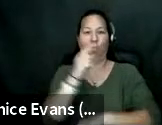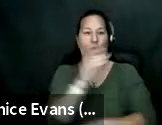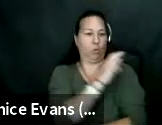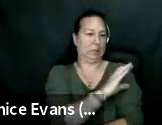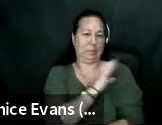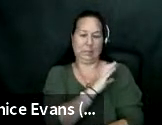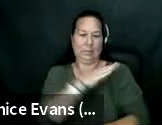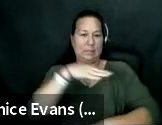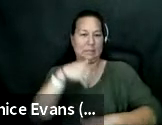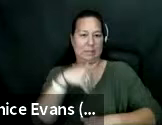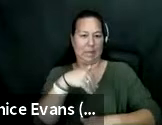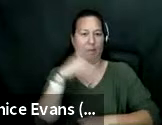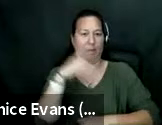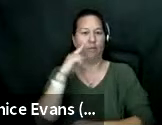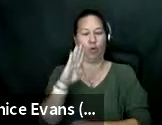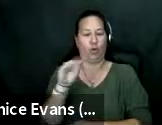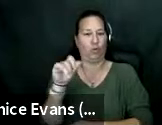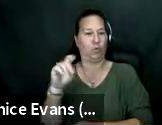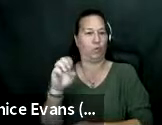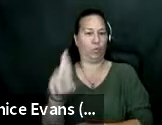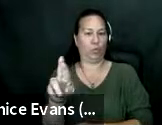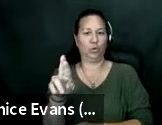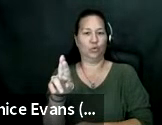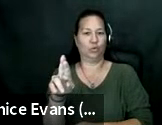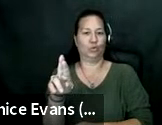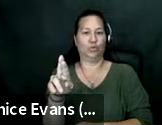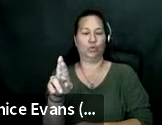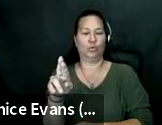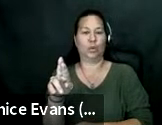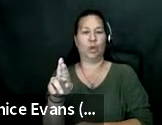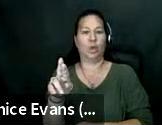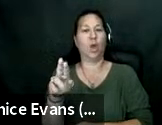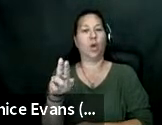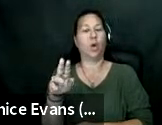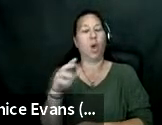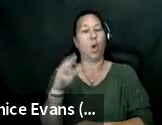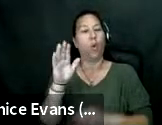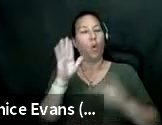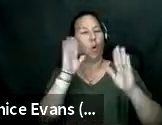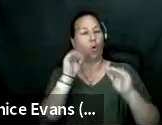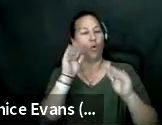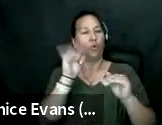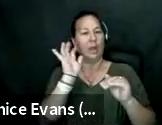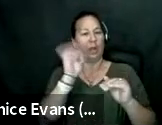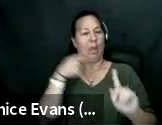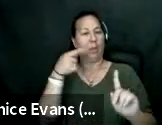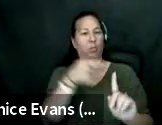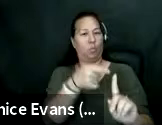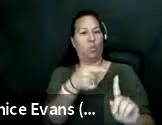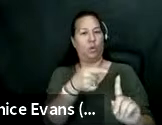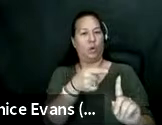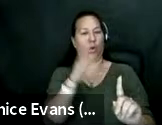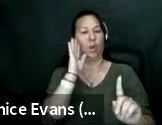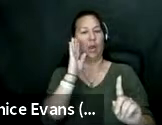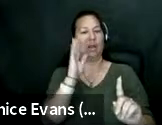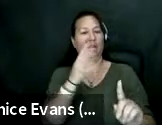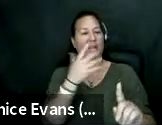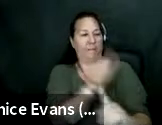booster shots. We're hoping that at that point, we will be at a phase where vaccine will be more